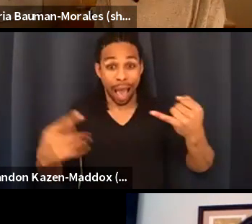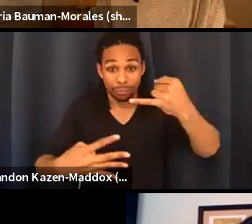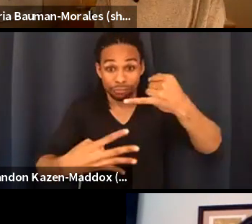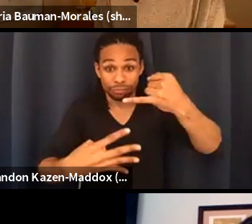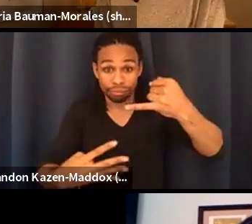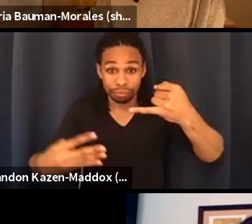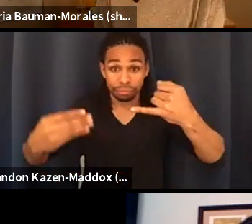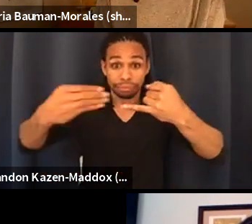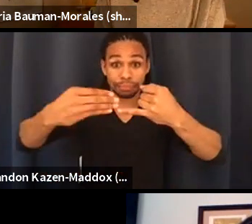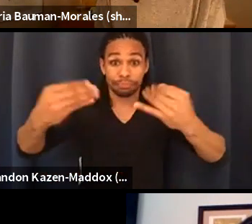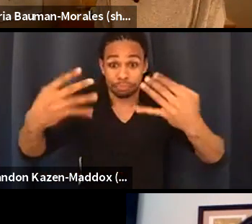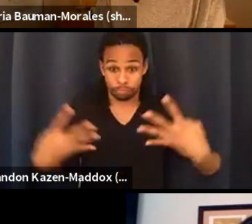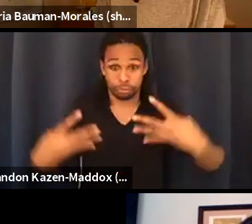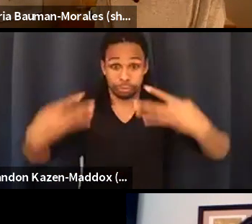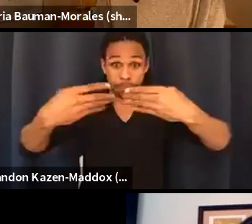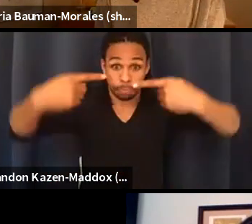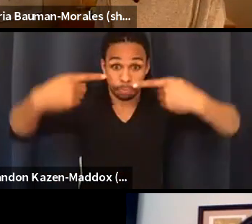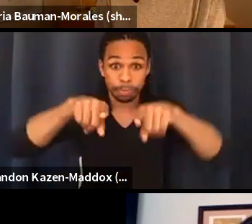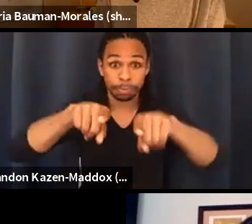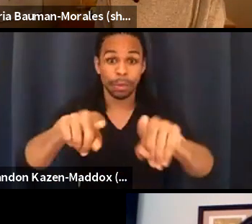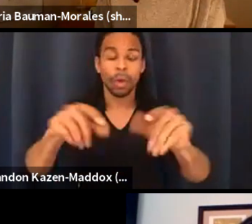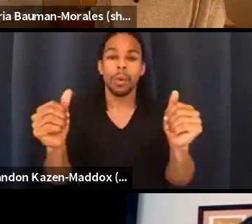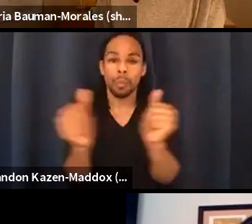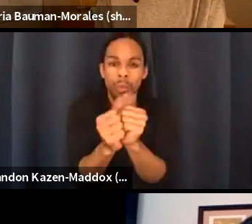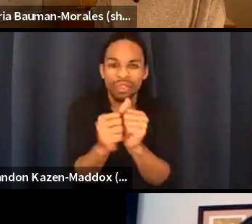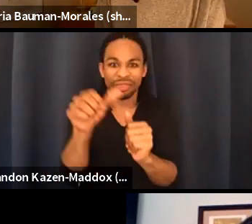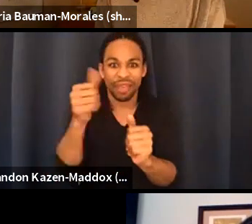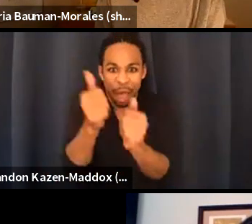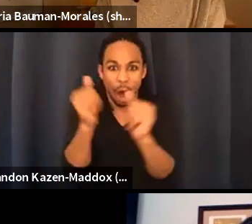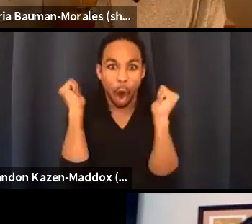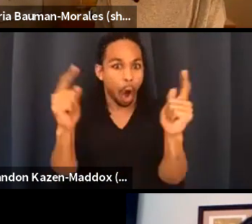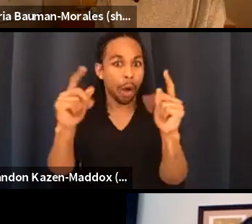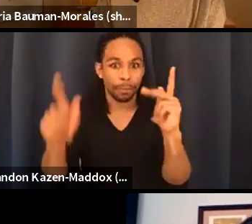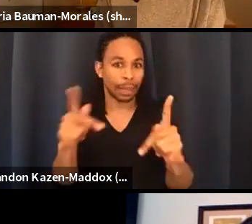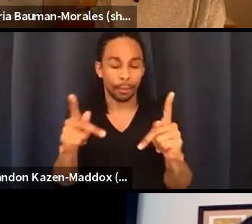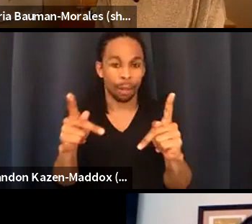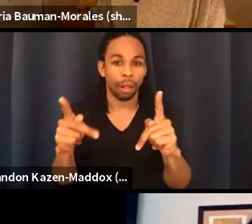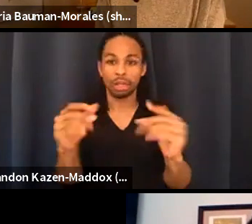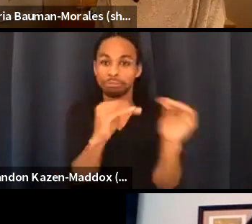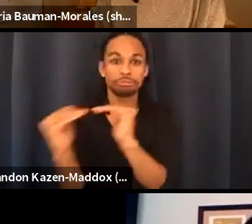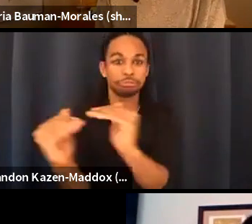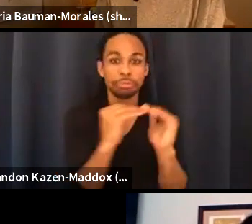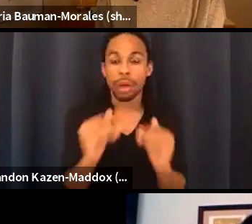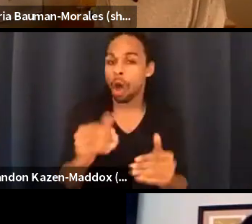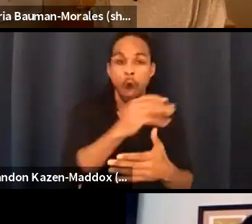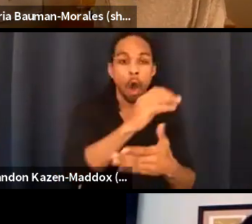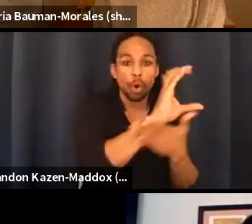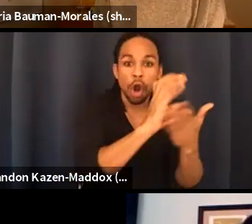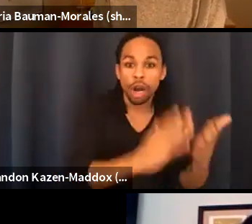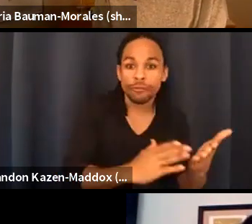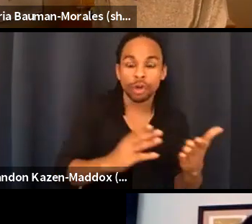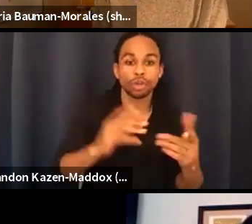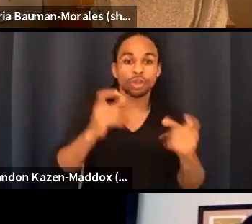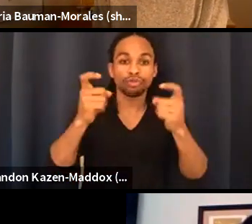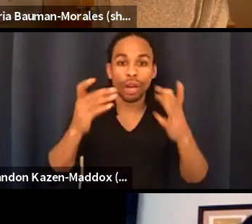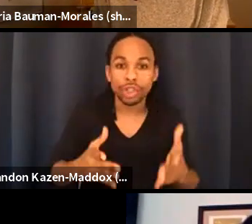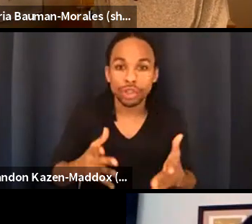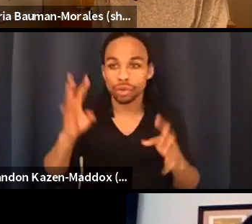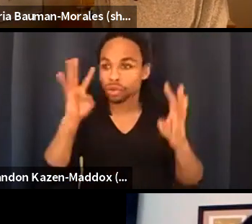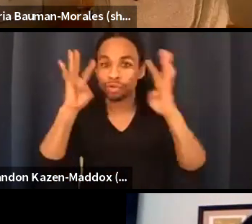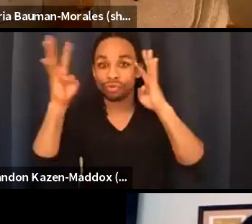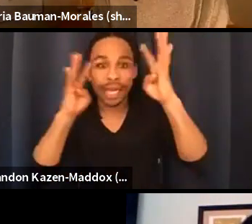of creative information that the choreographers, directors, writers have in their